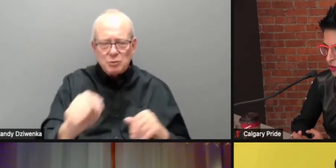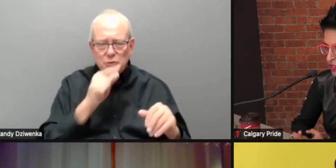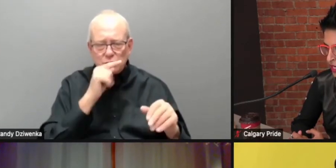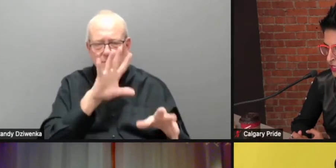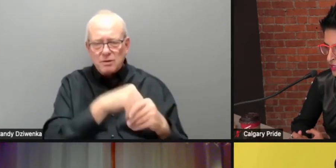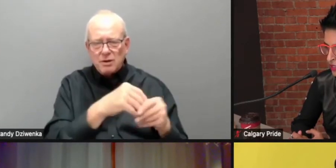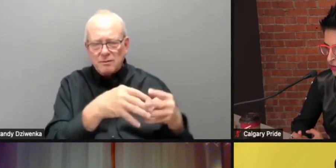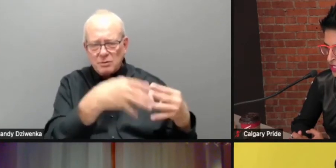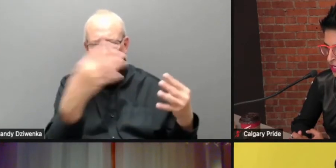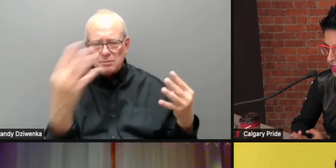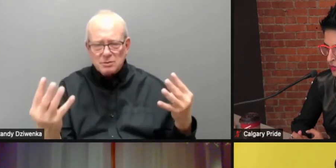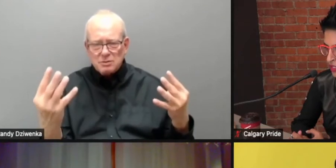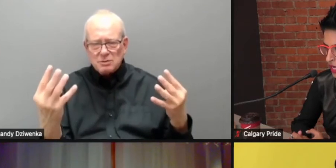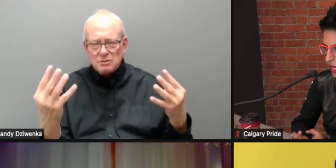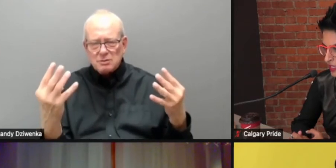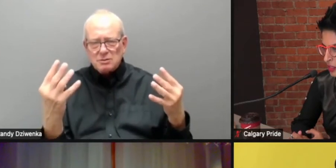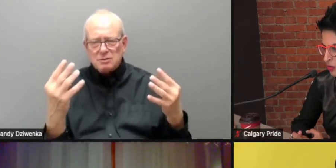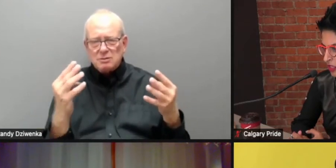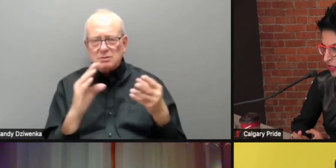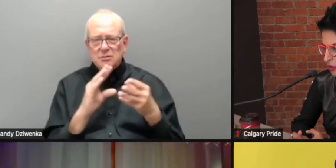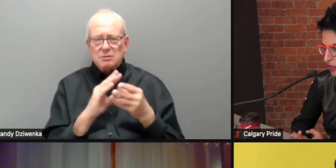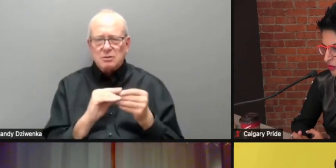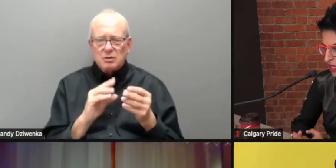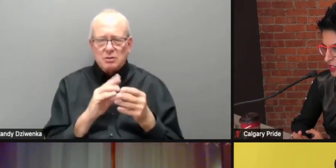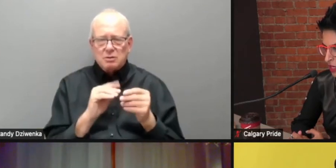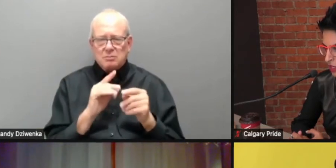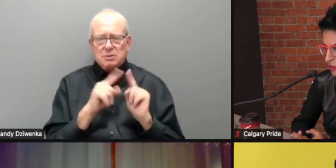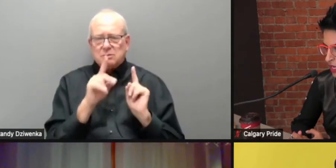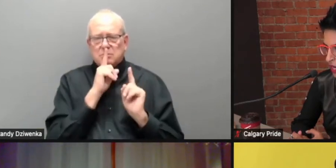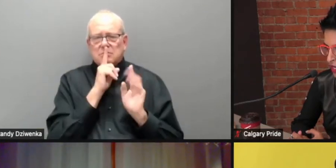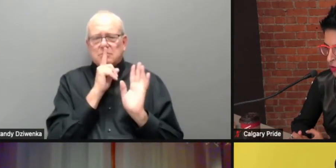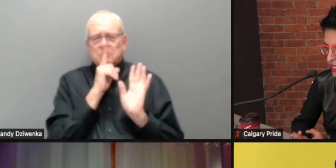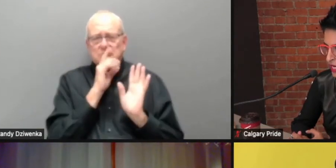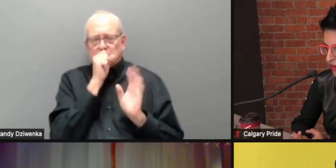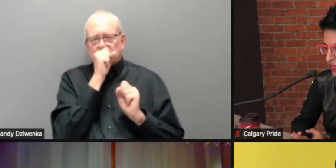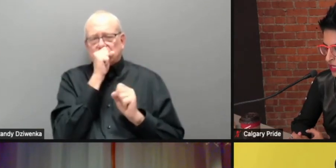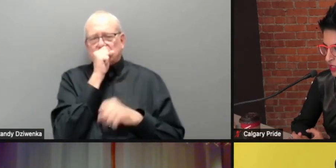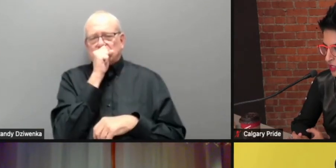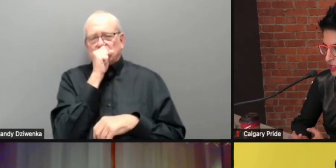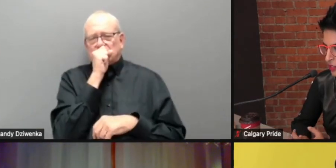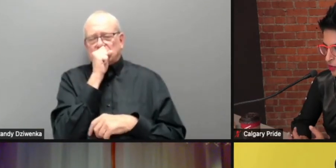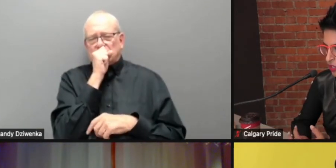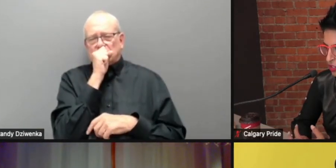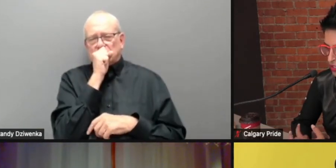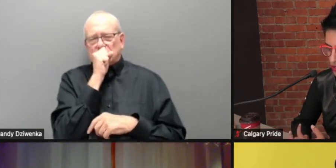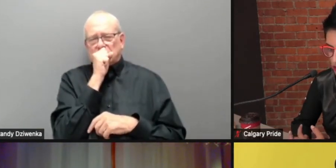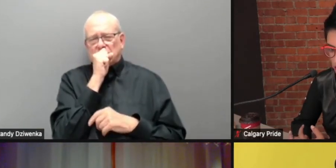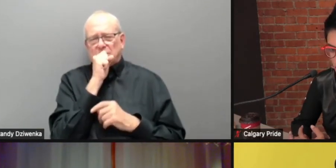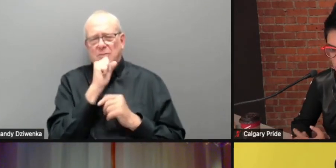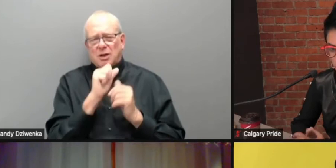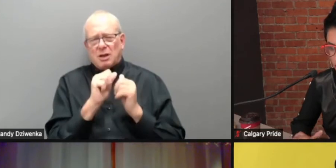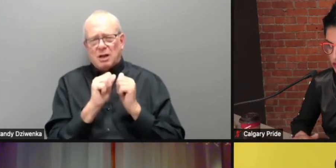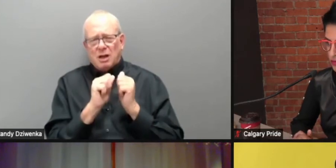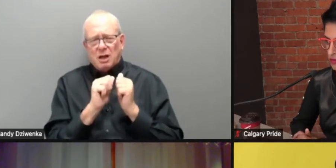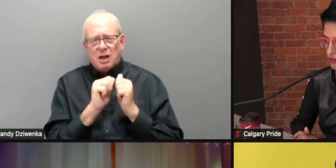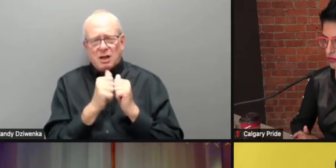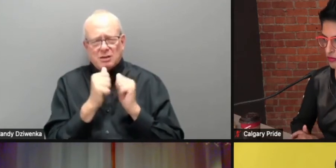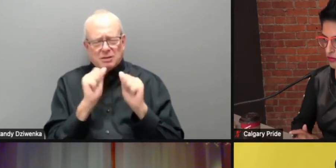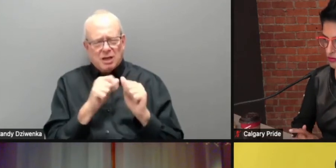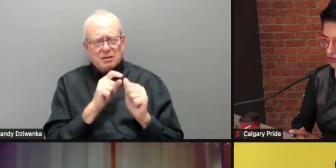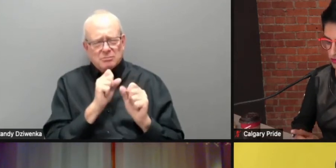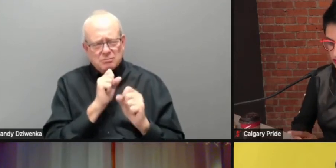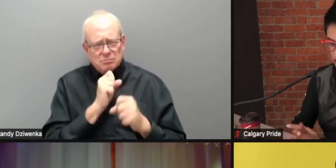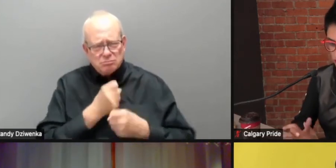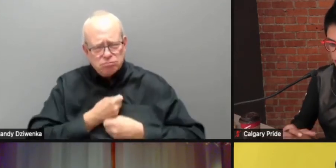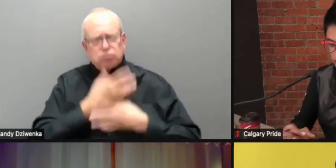been told silence sometimes and speak up at the right times. How do I navigate this situation?